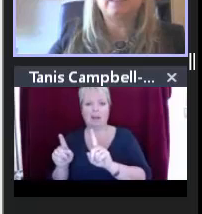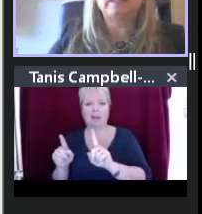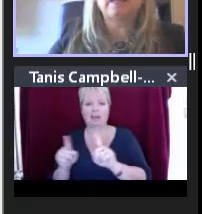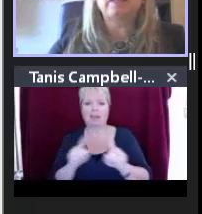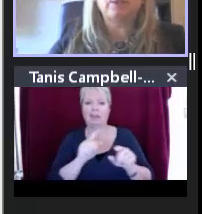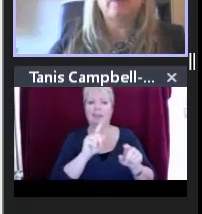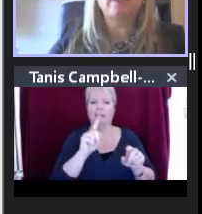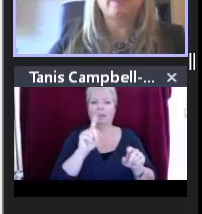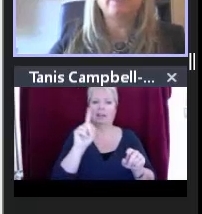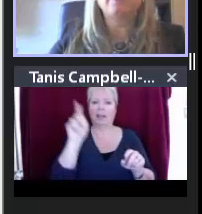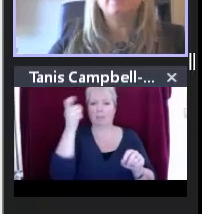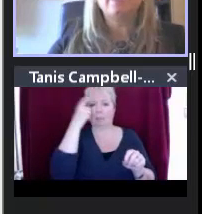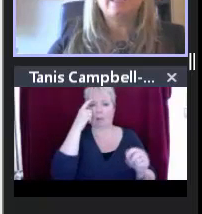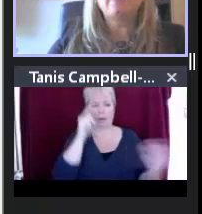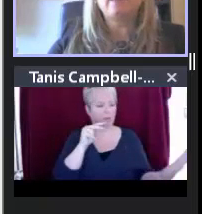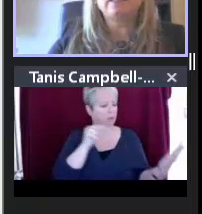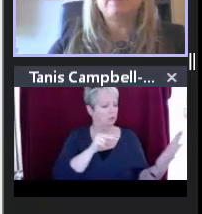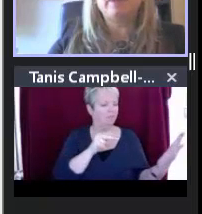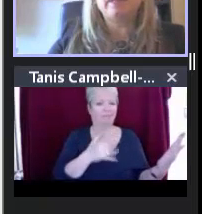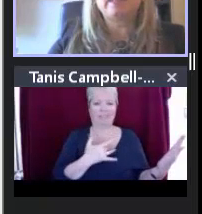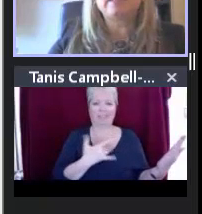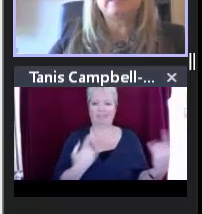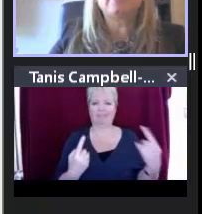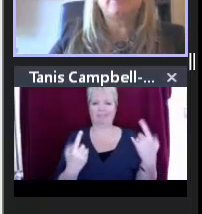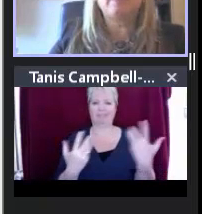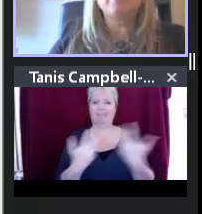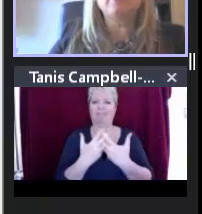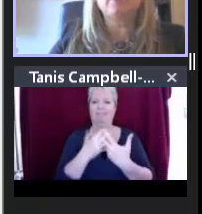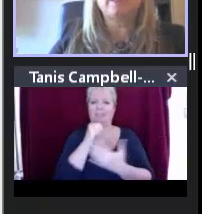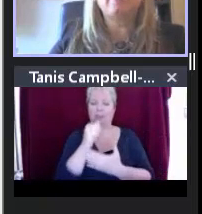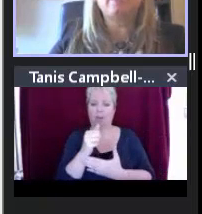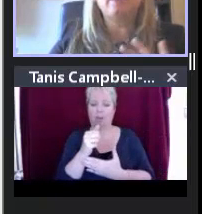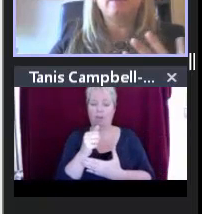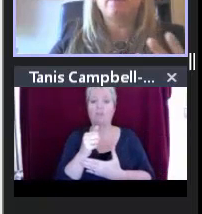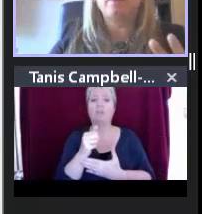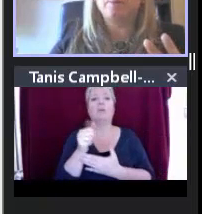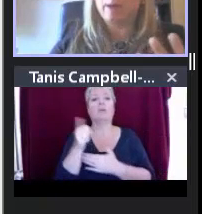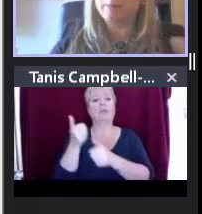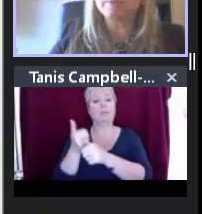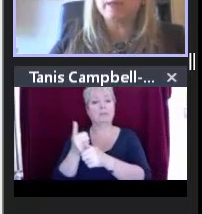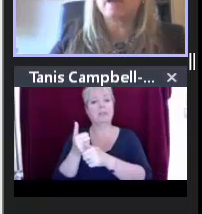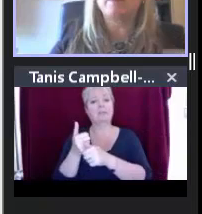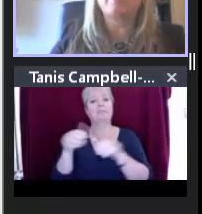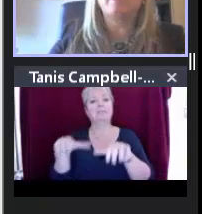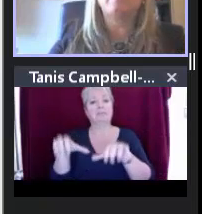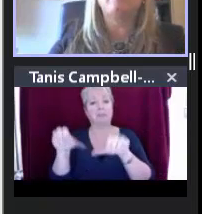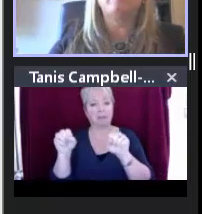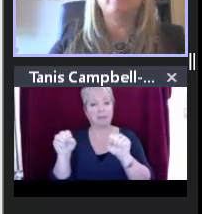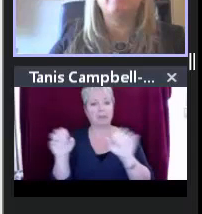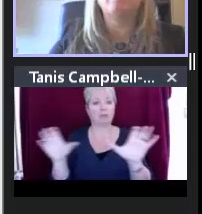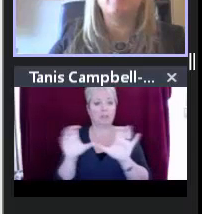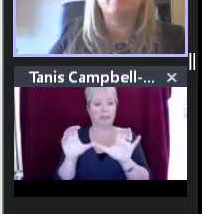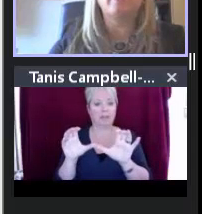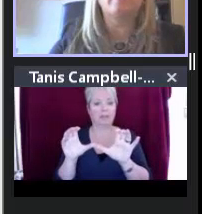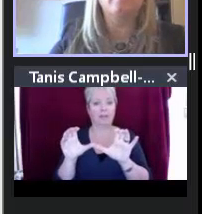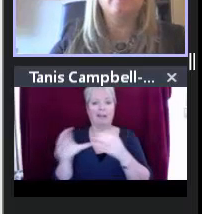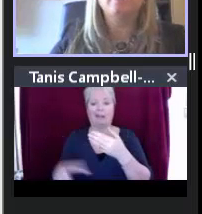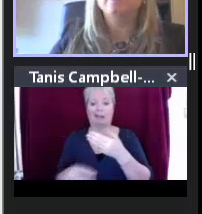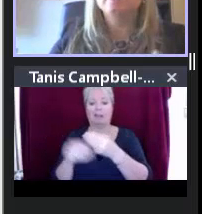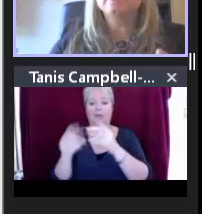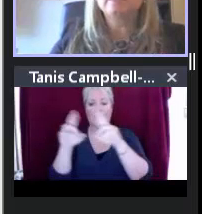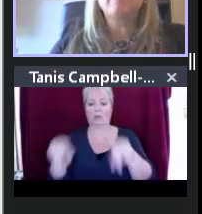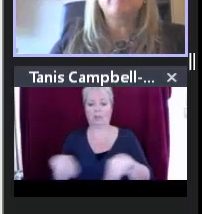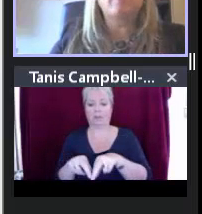this certificate and the experience, they're able to become competitive in the labor market